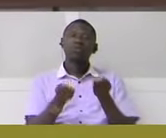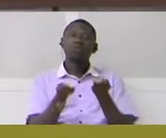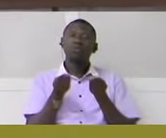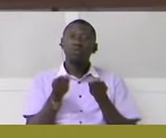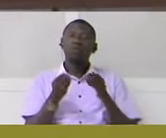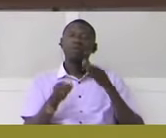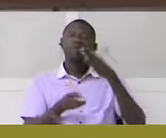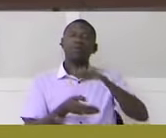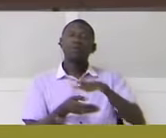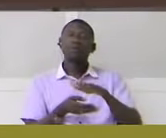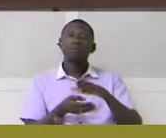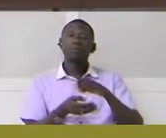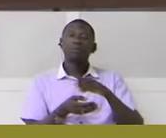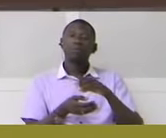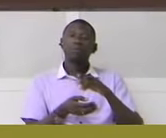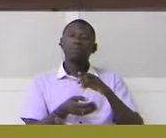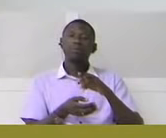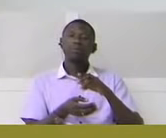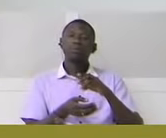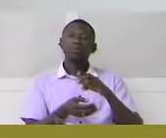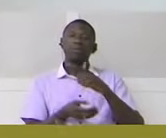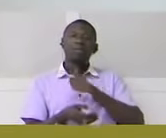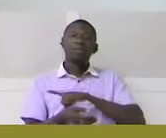ko St. Peter's krambu na talibo le molti.